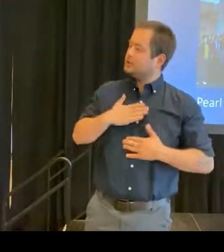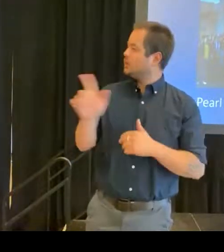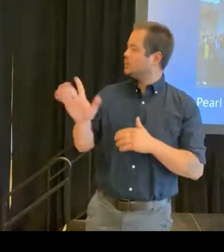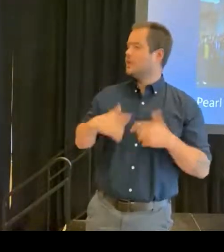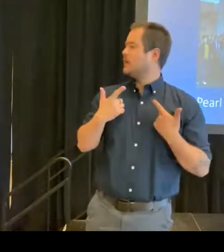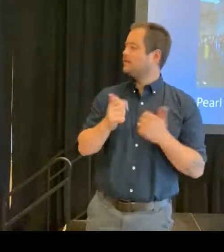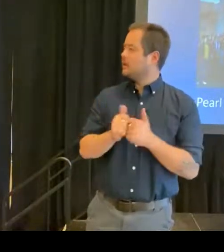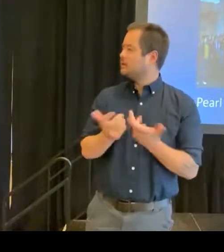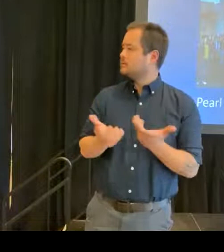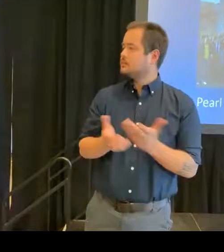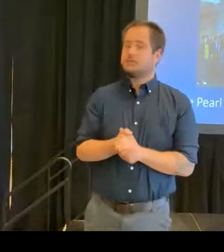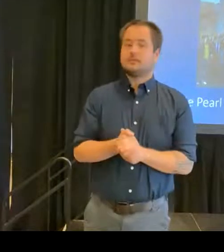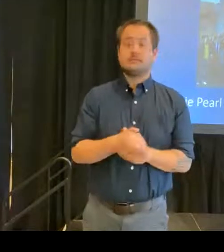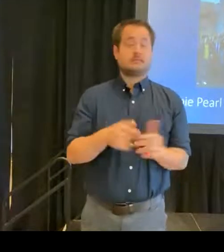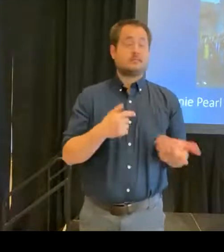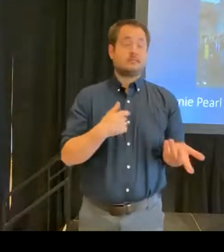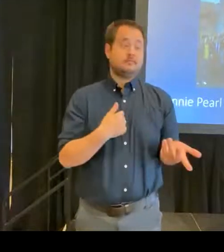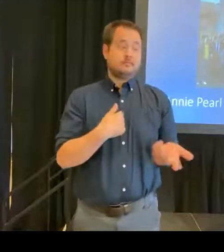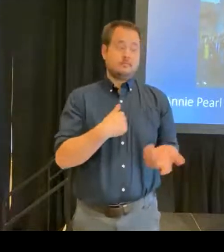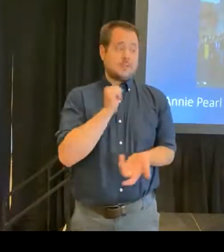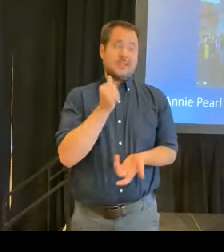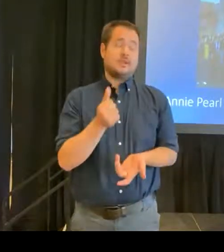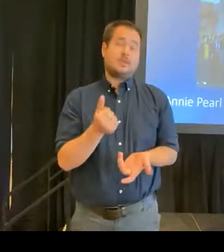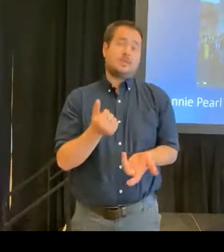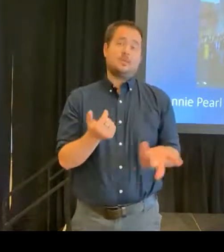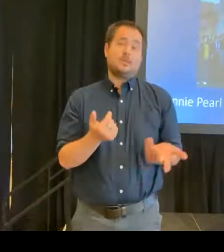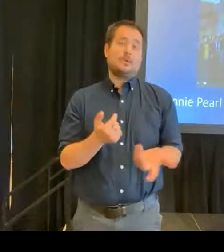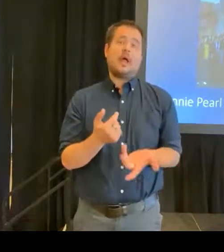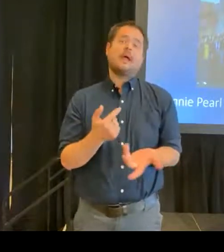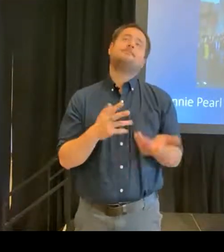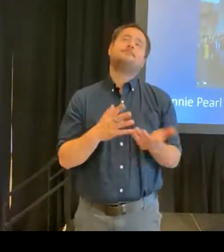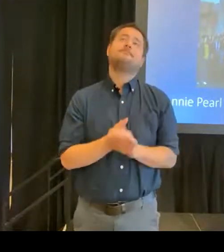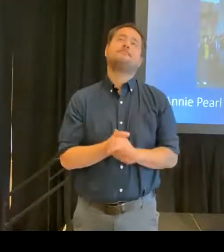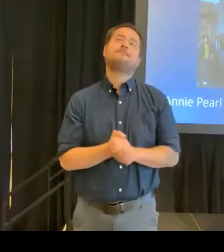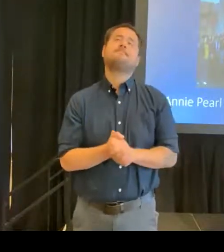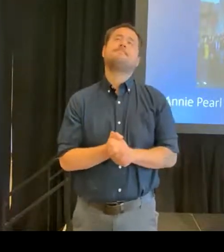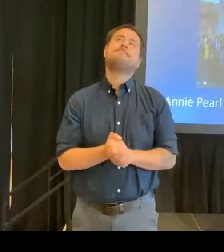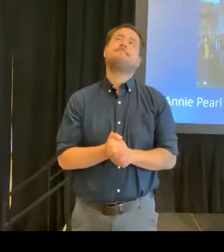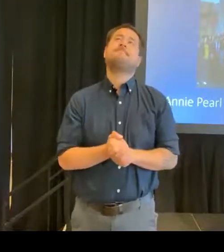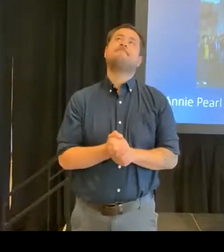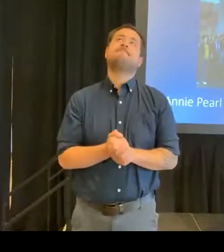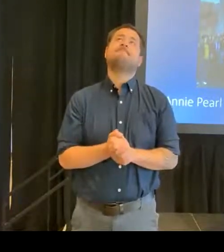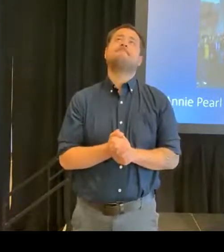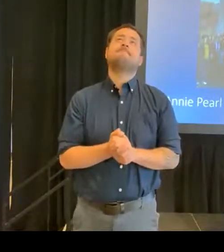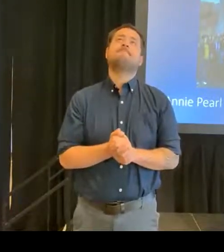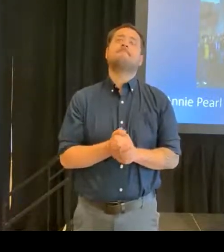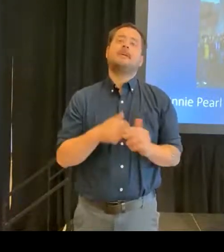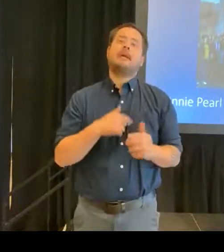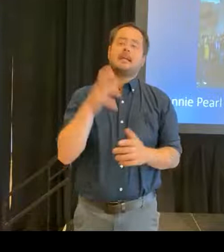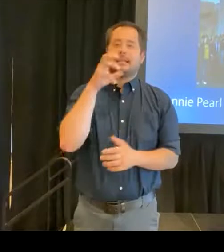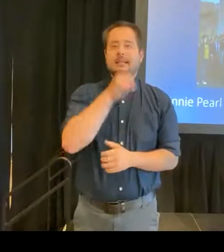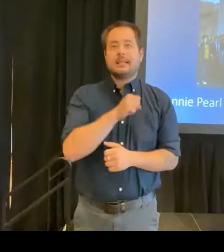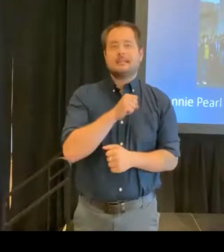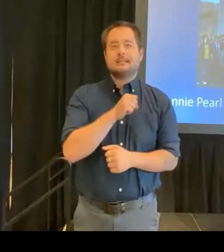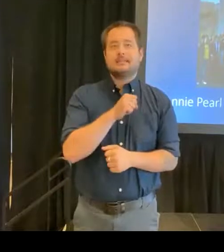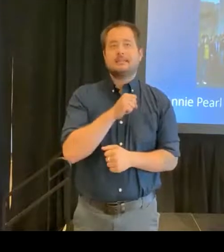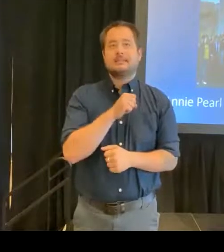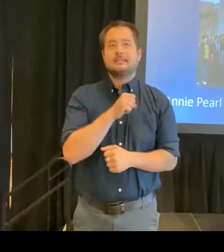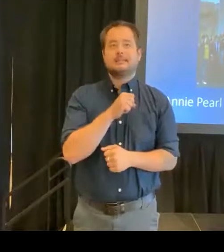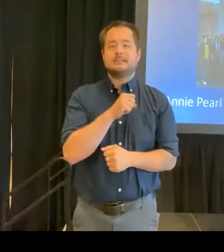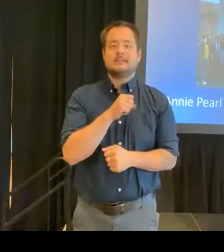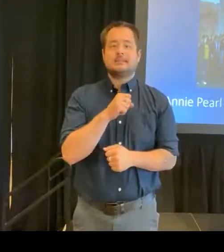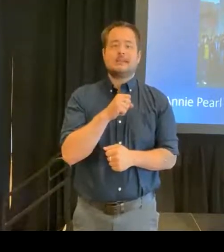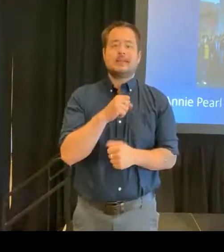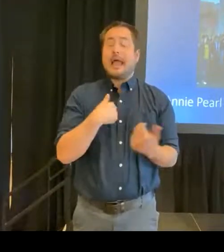Well, I don't really want, I guess it's a matter of wanting, but I don't want a whole lot.